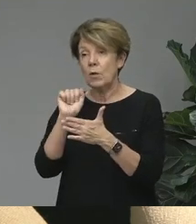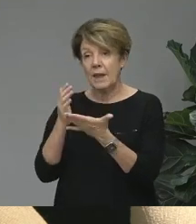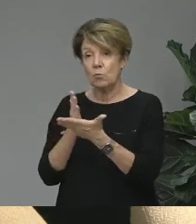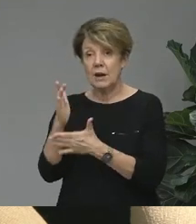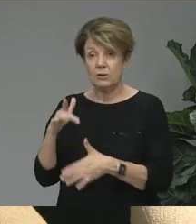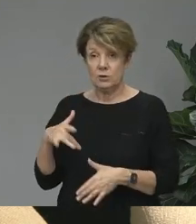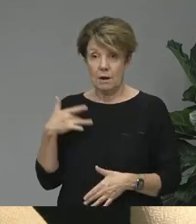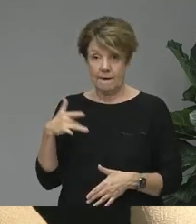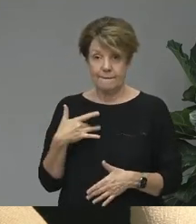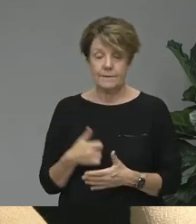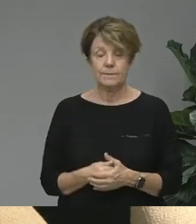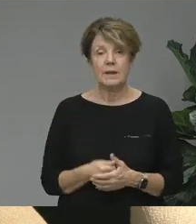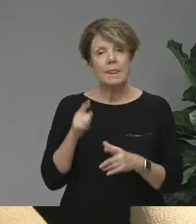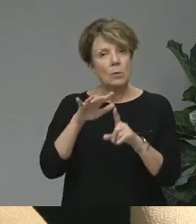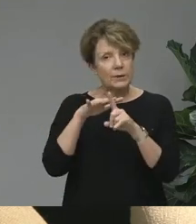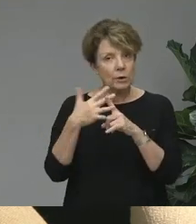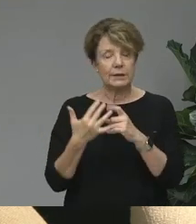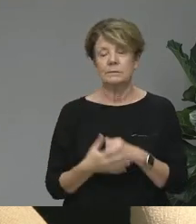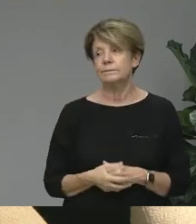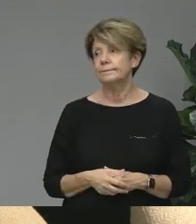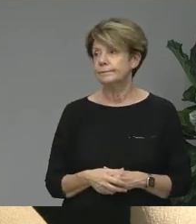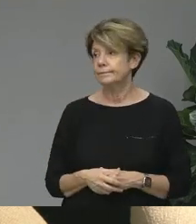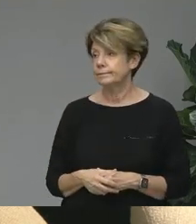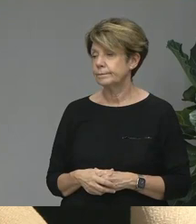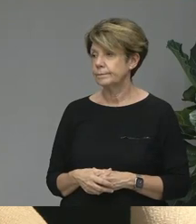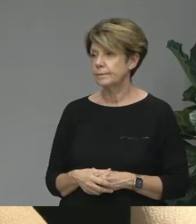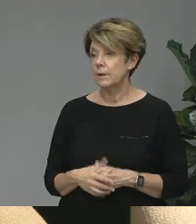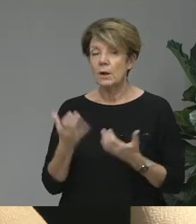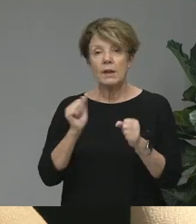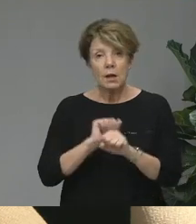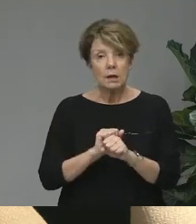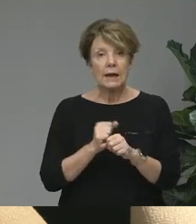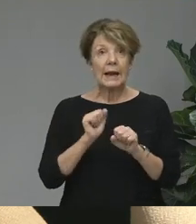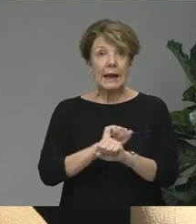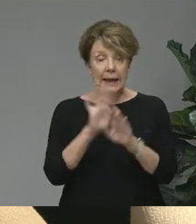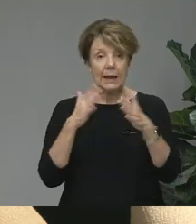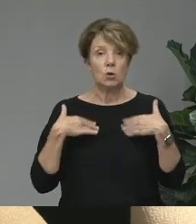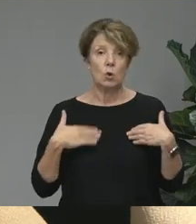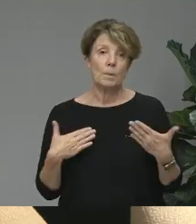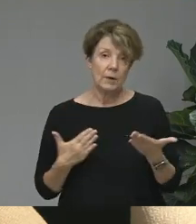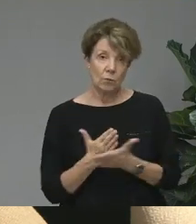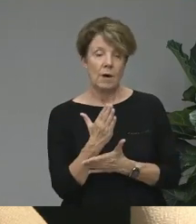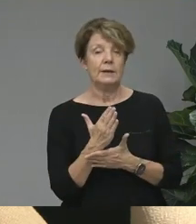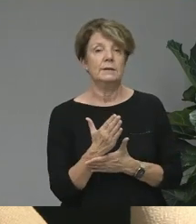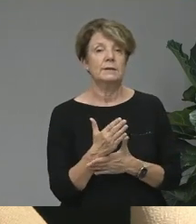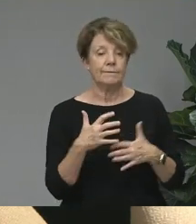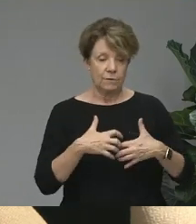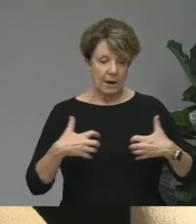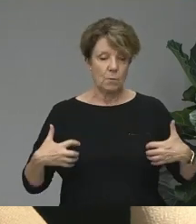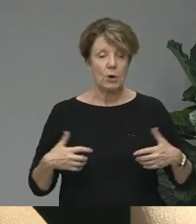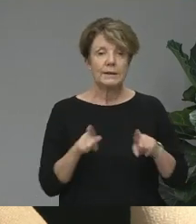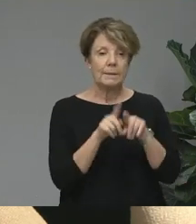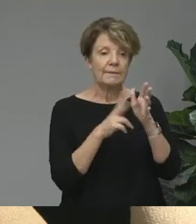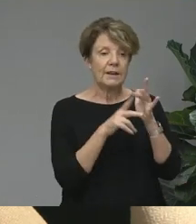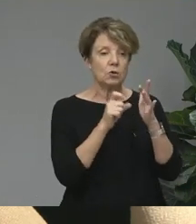was the context, and what having a clear human rights legal framework like the Victorian Charter did is it provides a